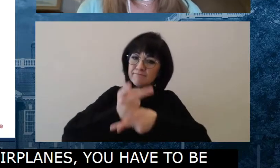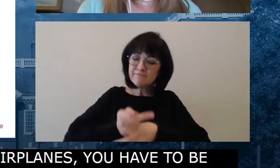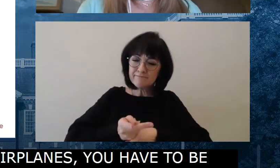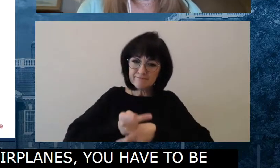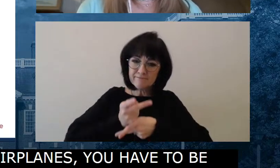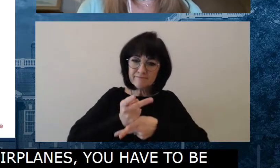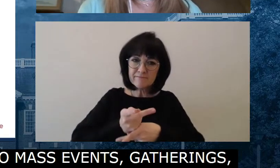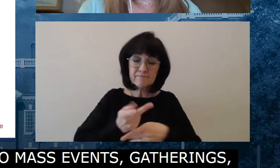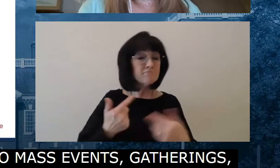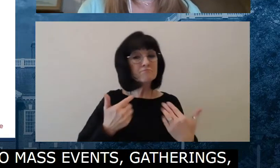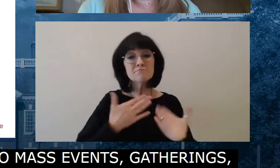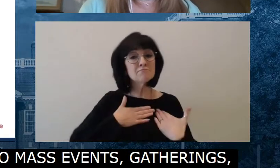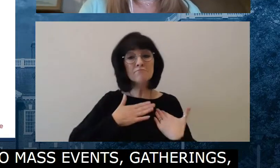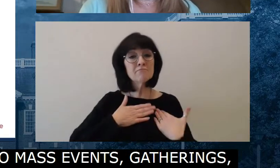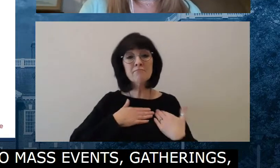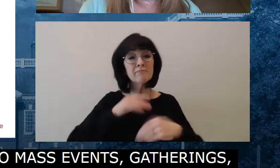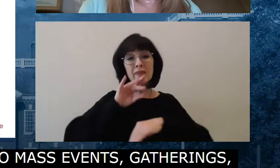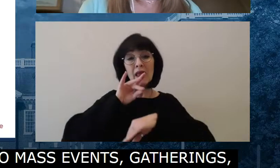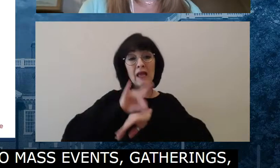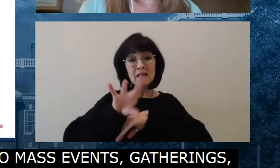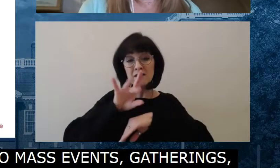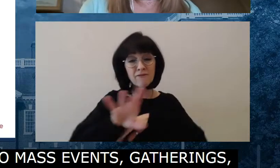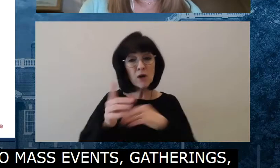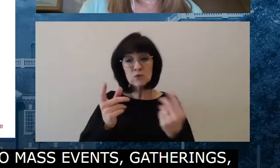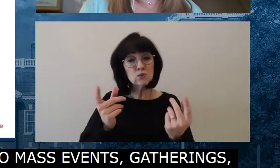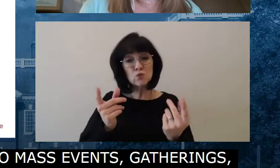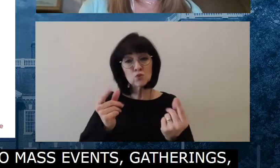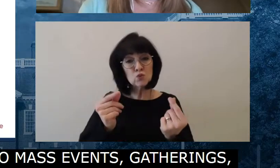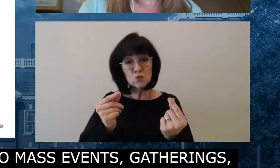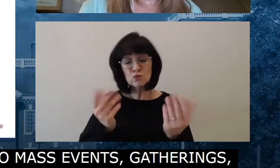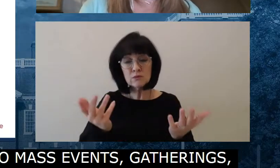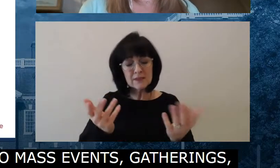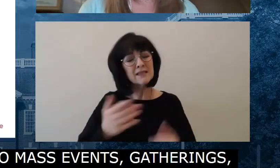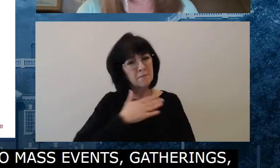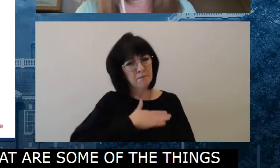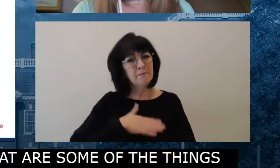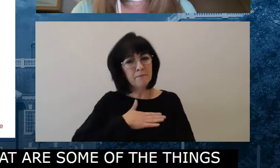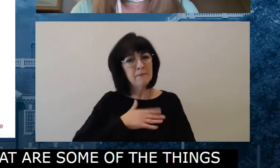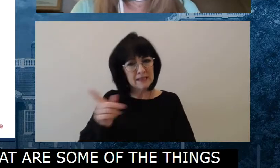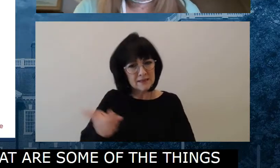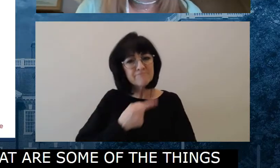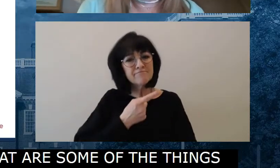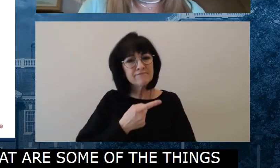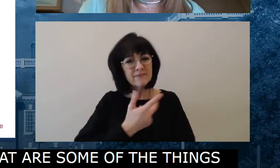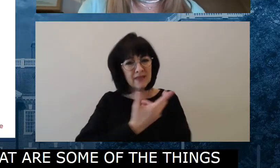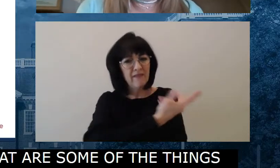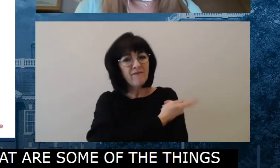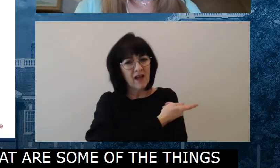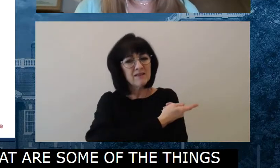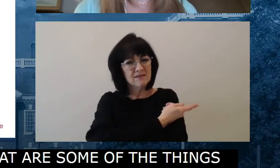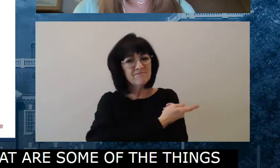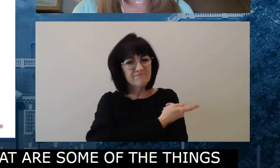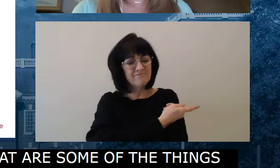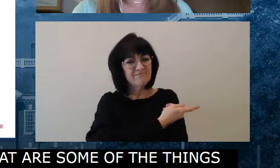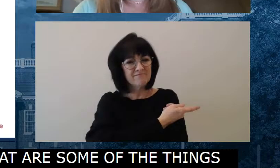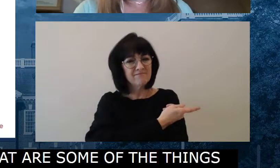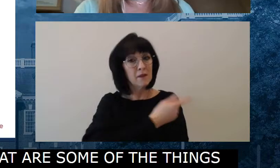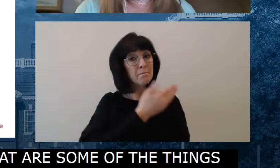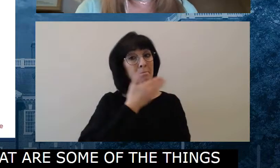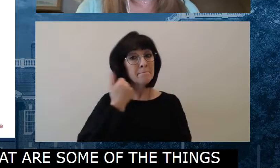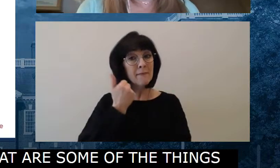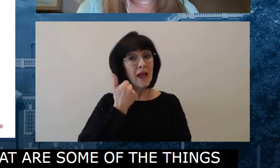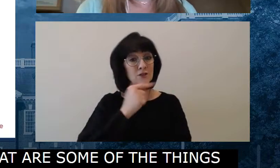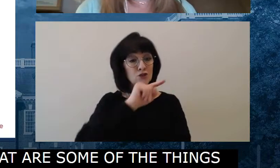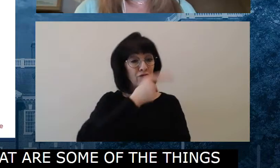you're in any of the eligible groups, please get vaccinated. Do your best to get fully vaccinated before you